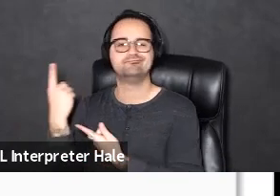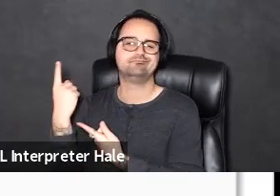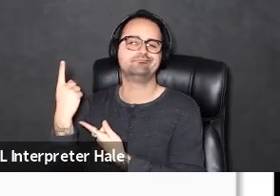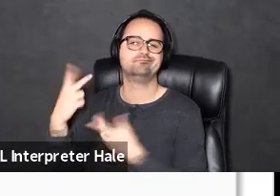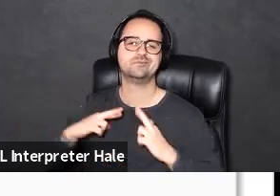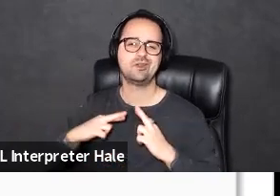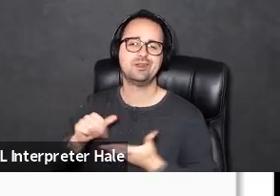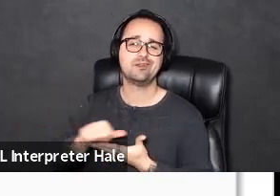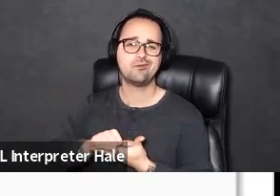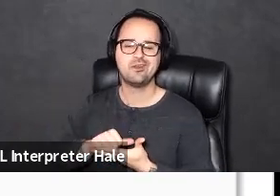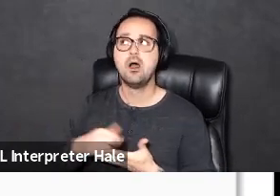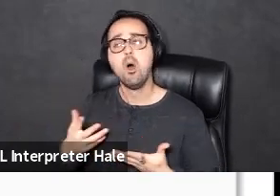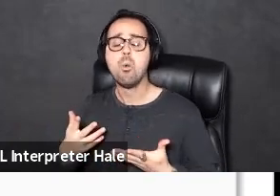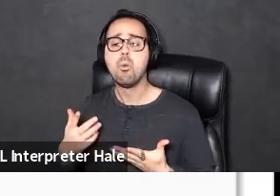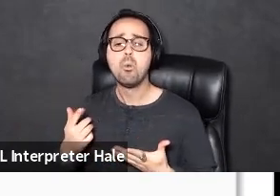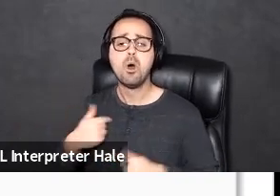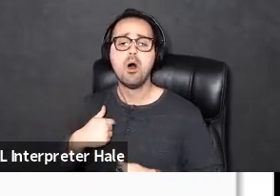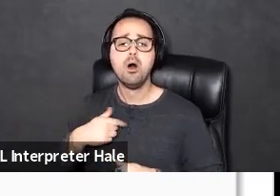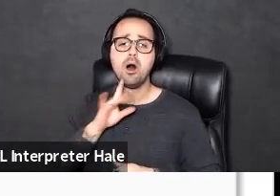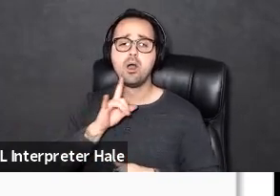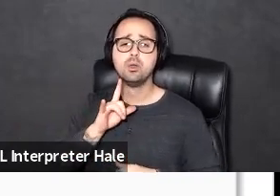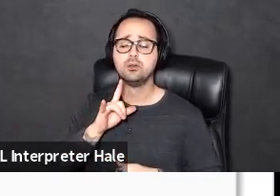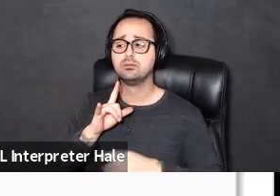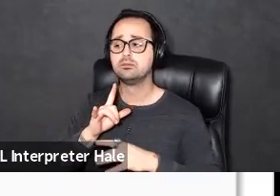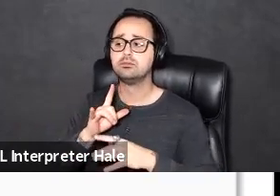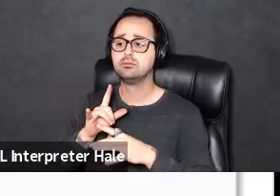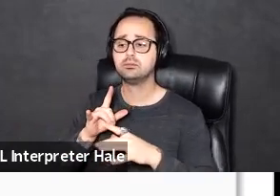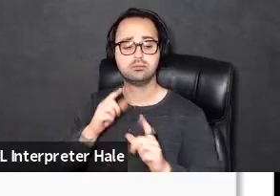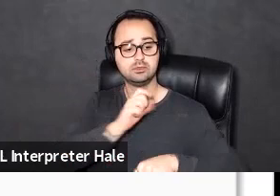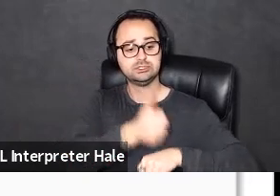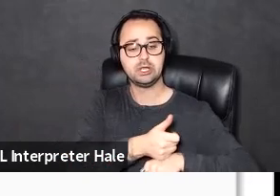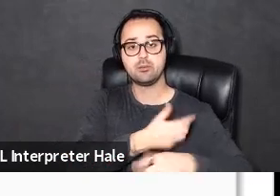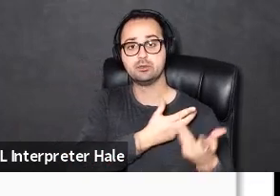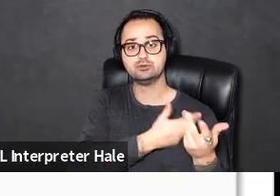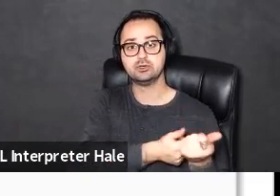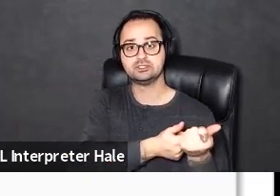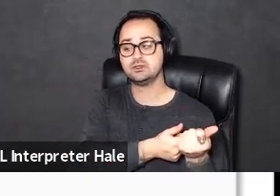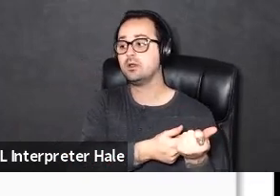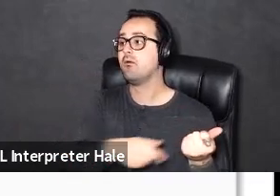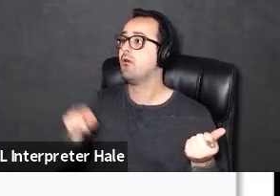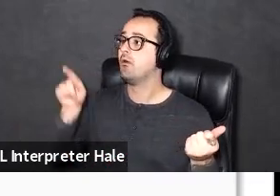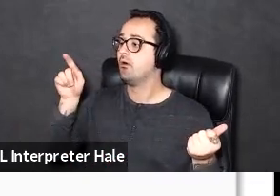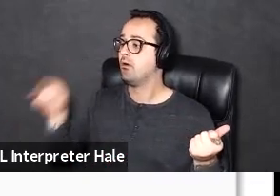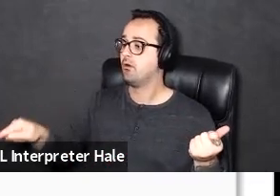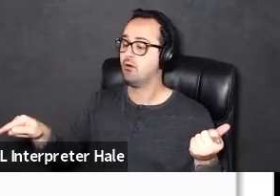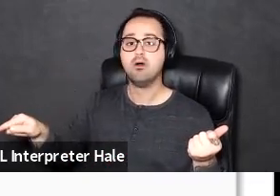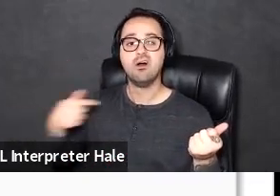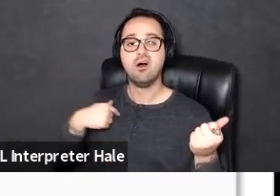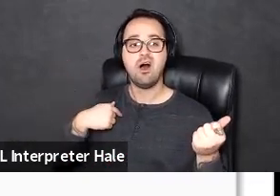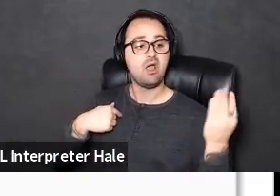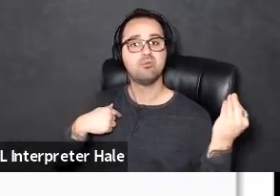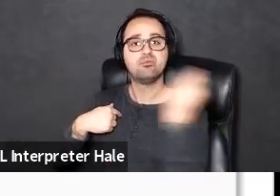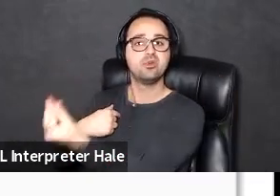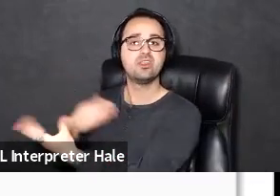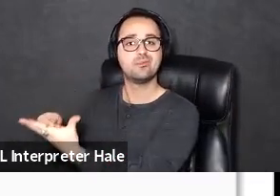account. And the thought is, well, I'm just going to, once the supplemental needs trust gets set up, name that as the beneficiary. I pass, then